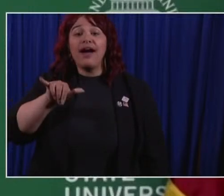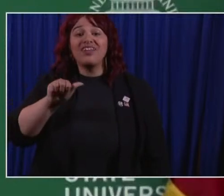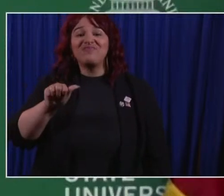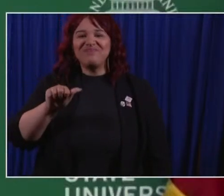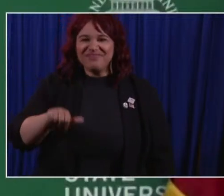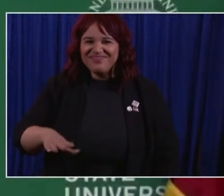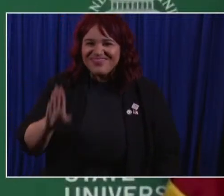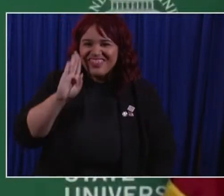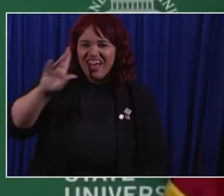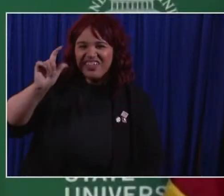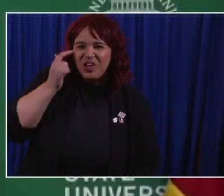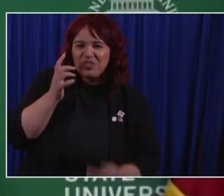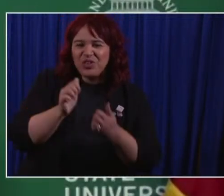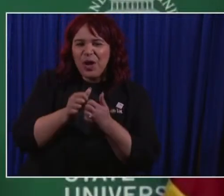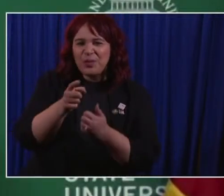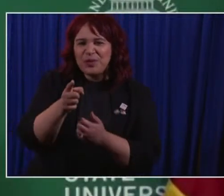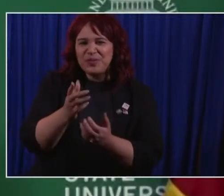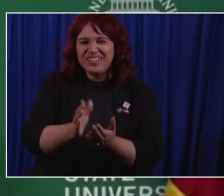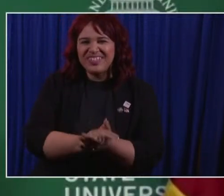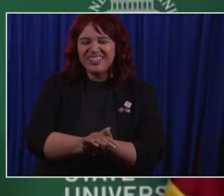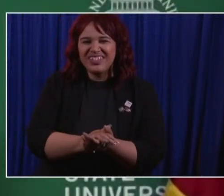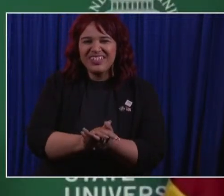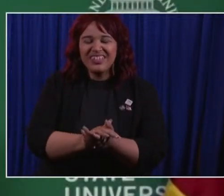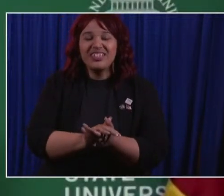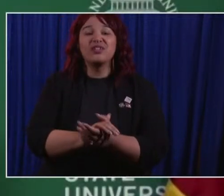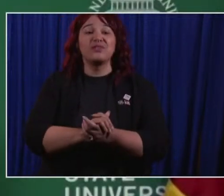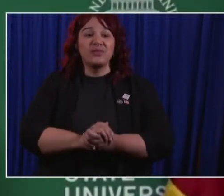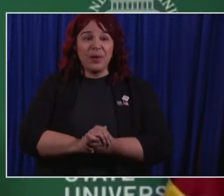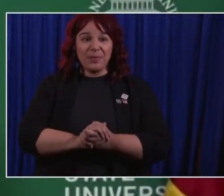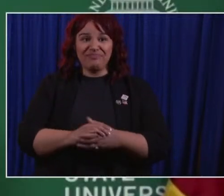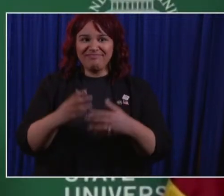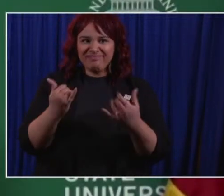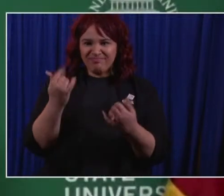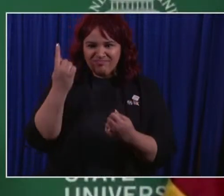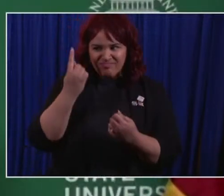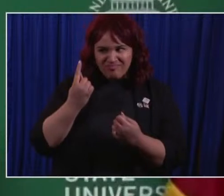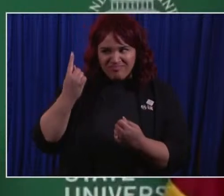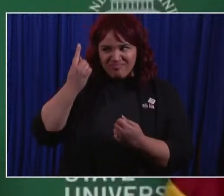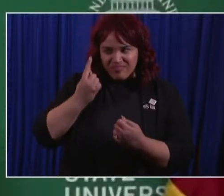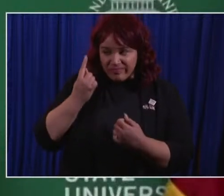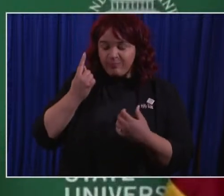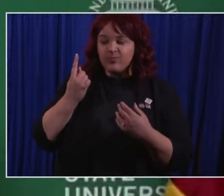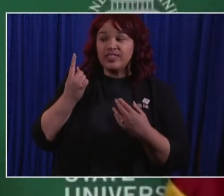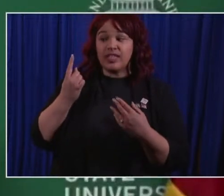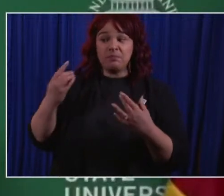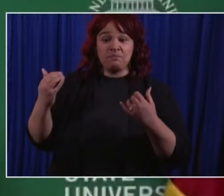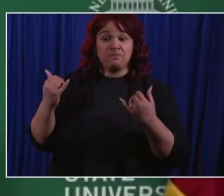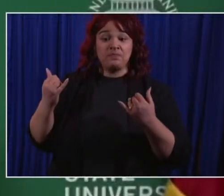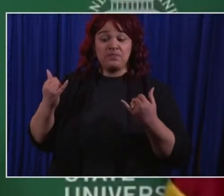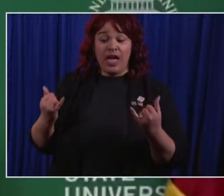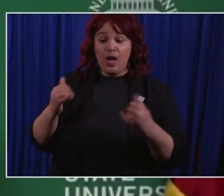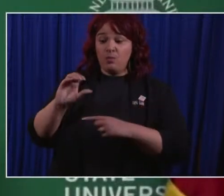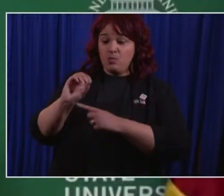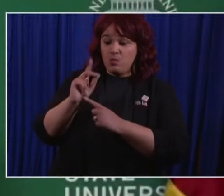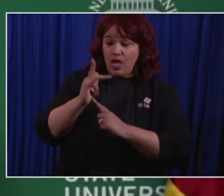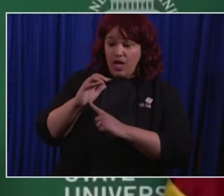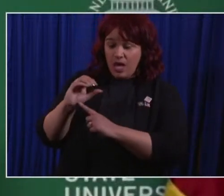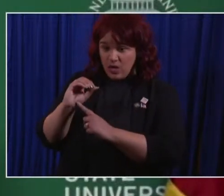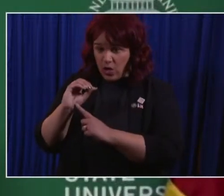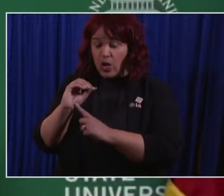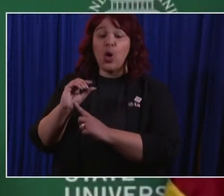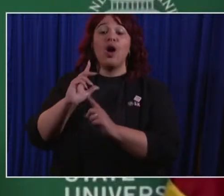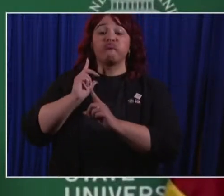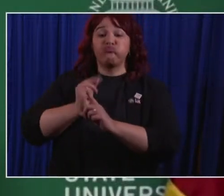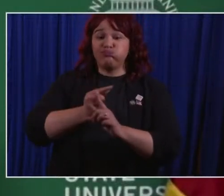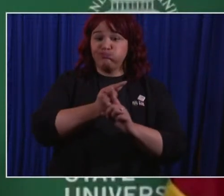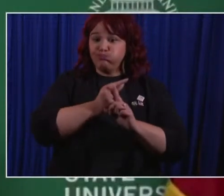How are you? Good. So wondering, are you concerned that Ohio may have already reached the peak of vaccinations?